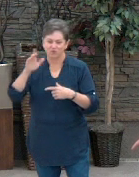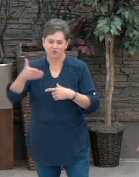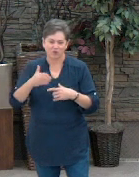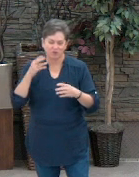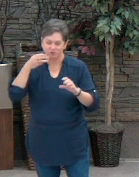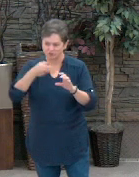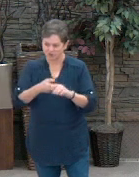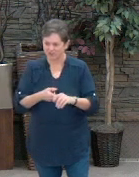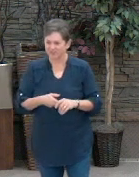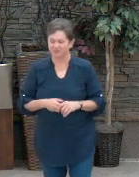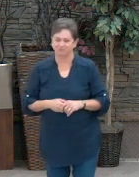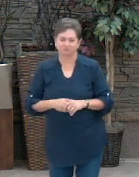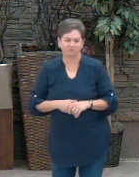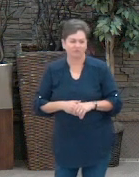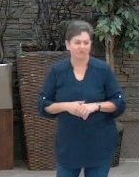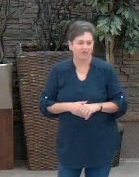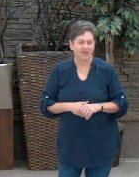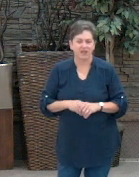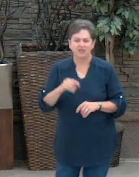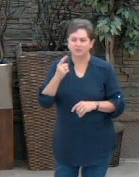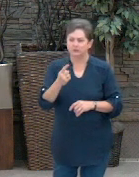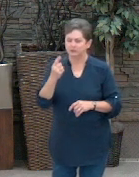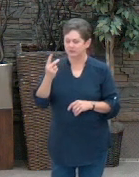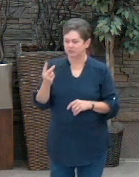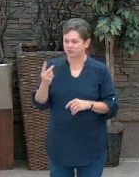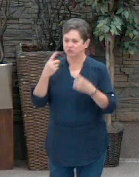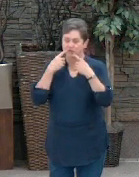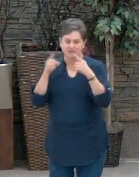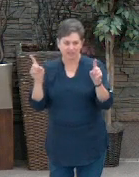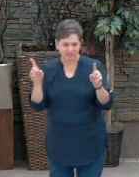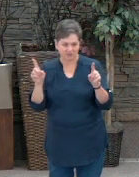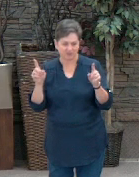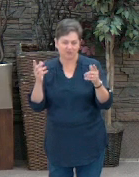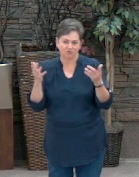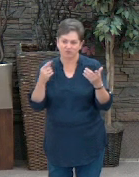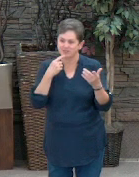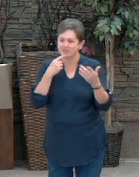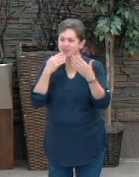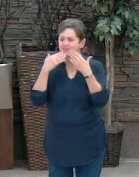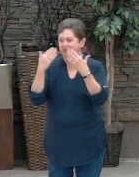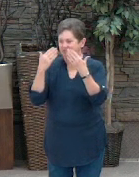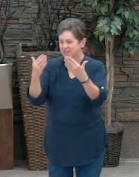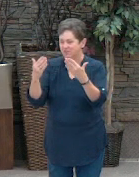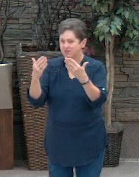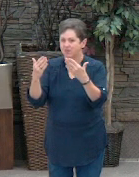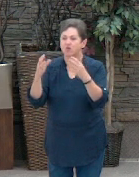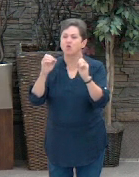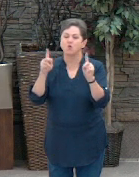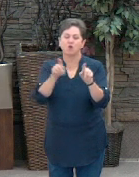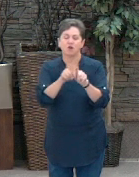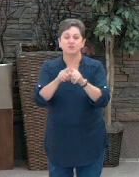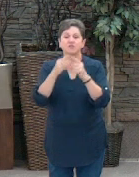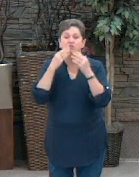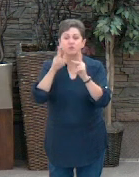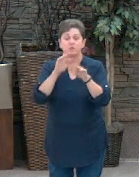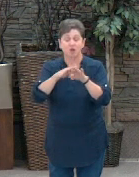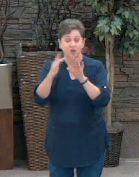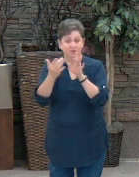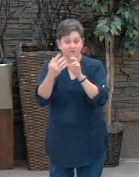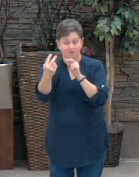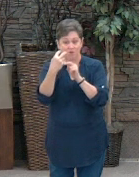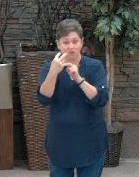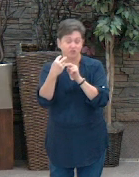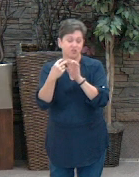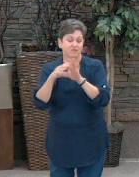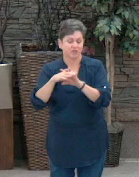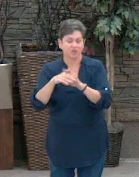join us there. Just a couple of announcements or say Thanksgiving. Oh, and also for those online, we're glad that you're